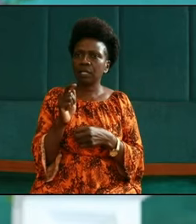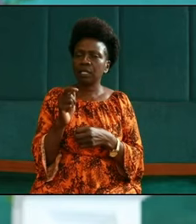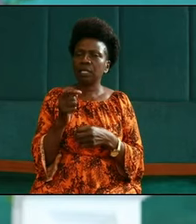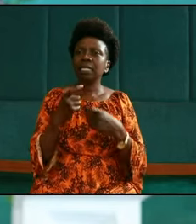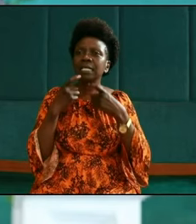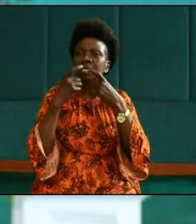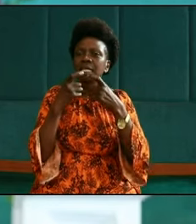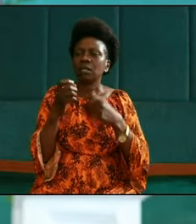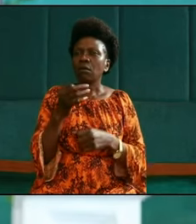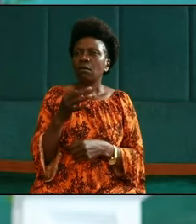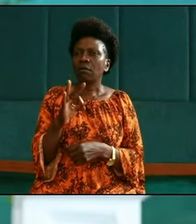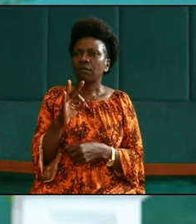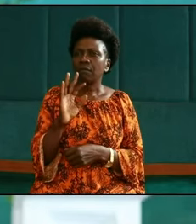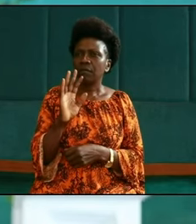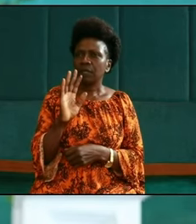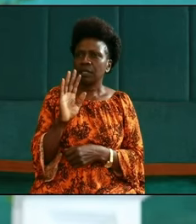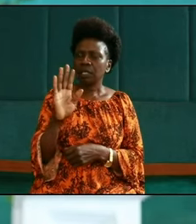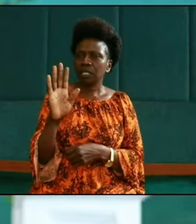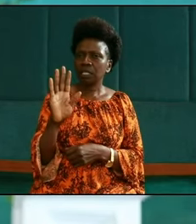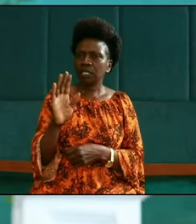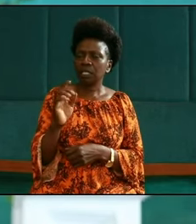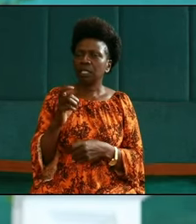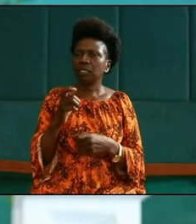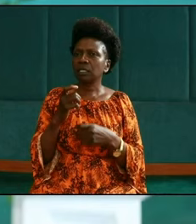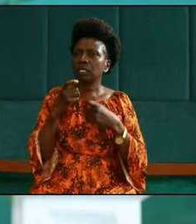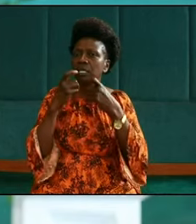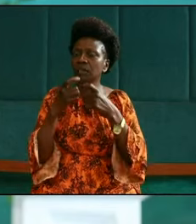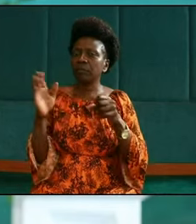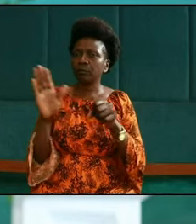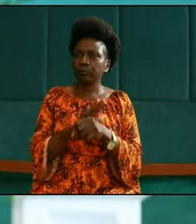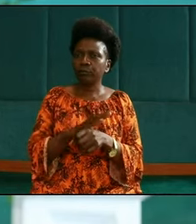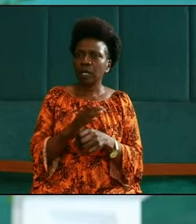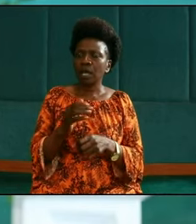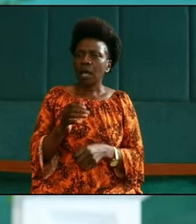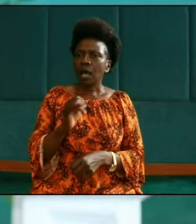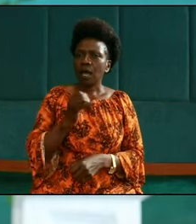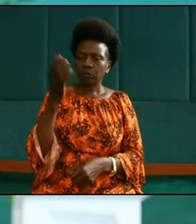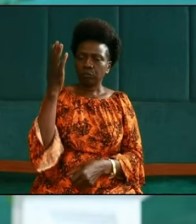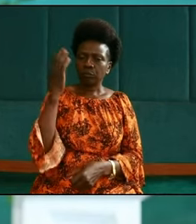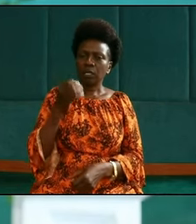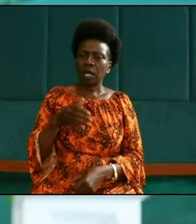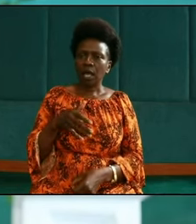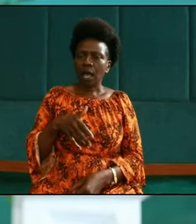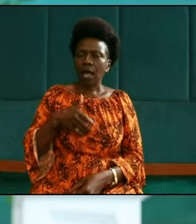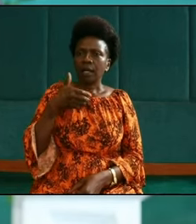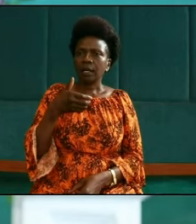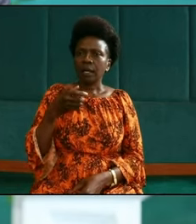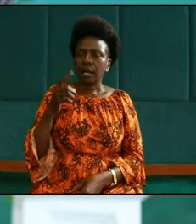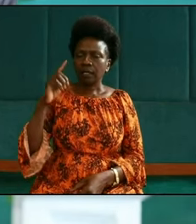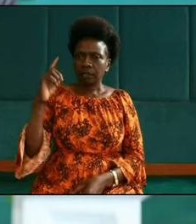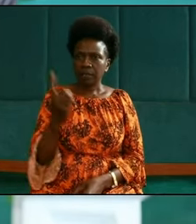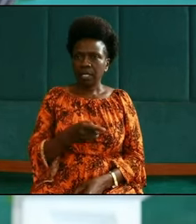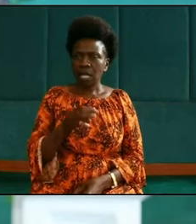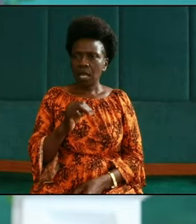iniquity of his covetousness, I was angry and struck him.